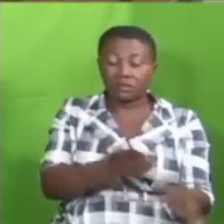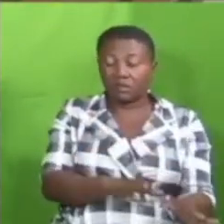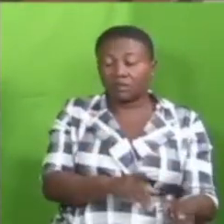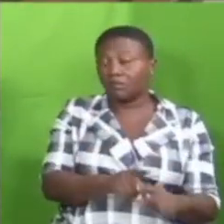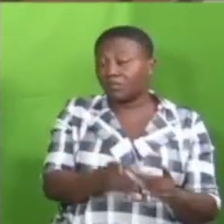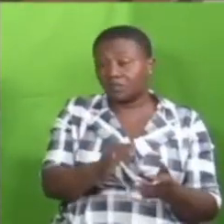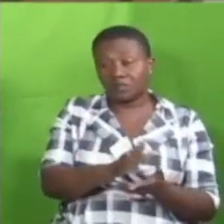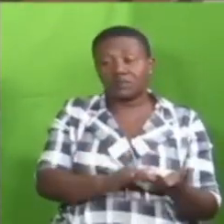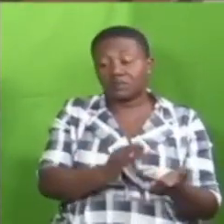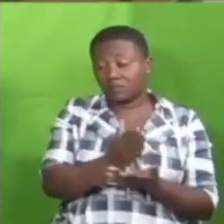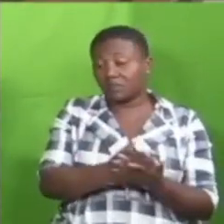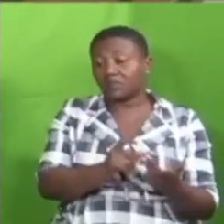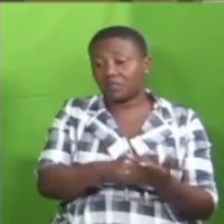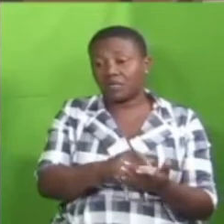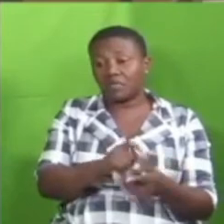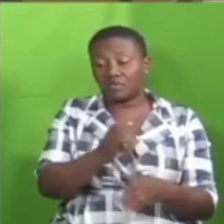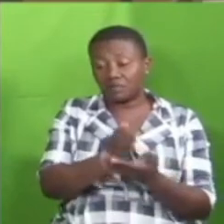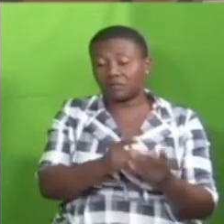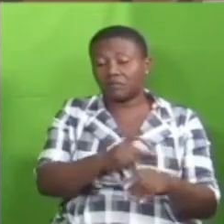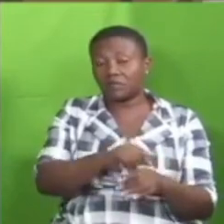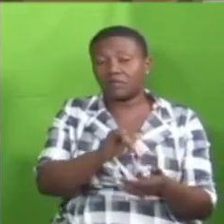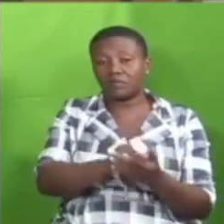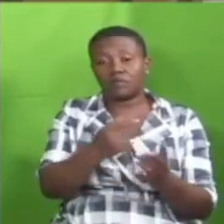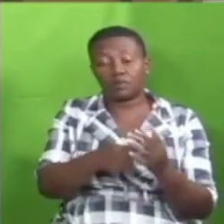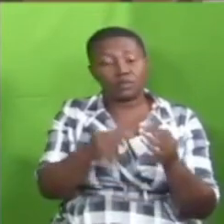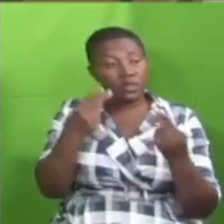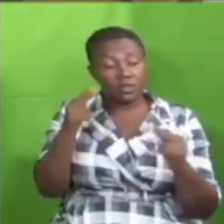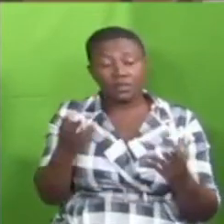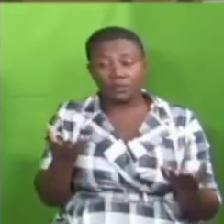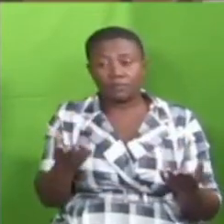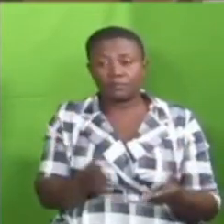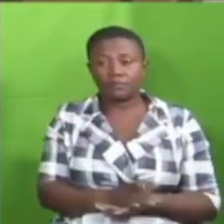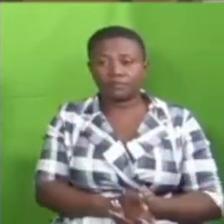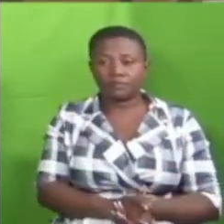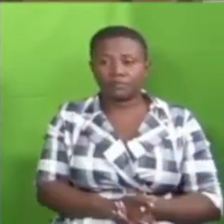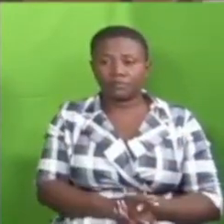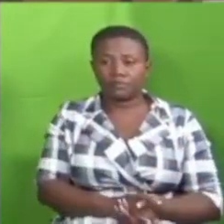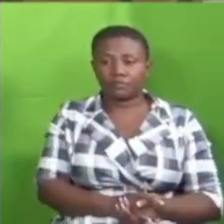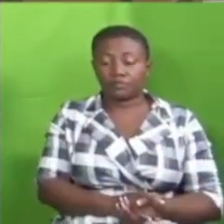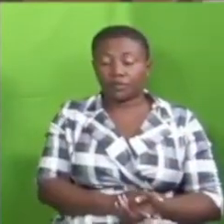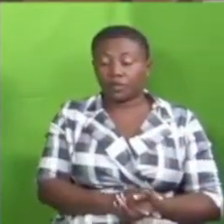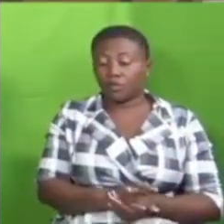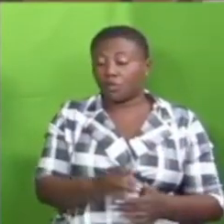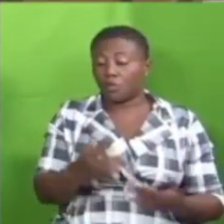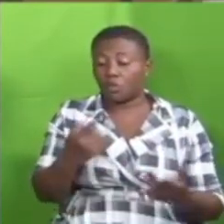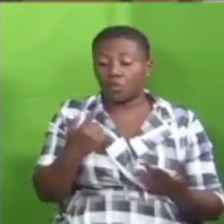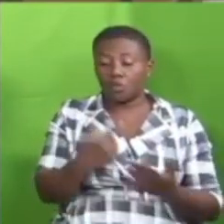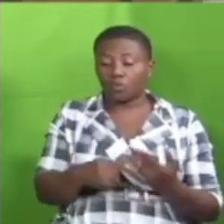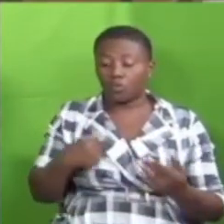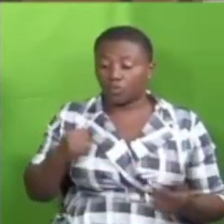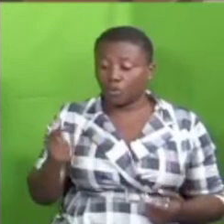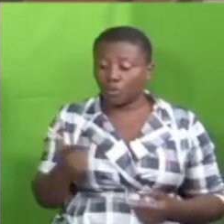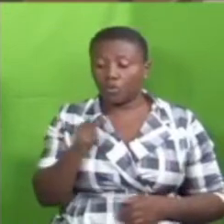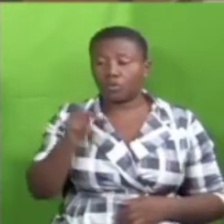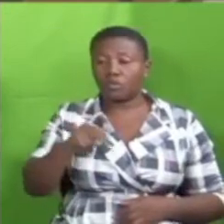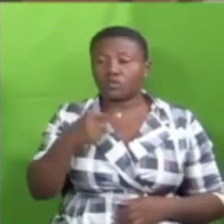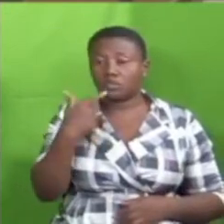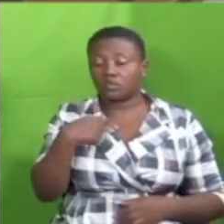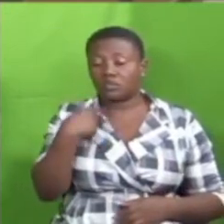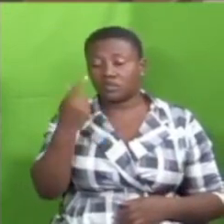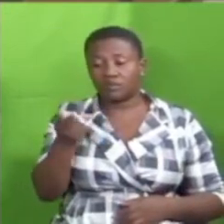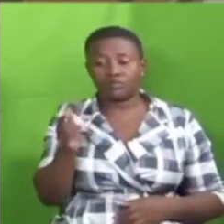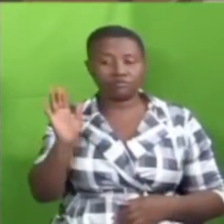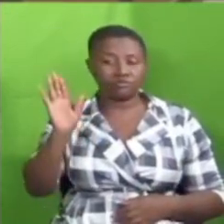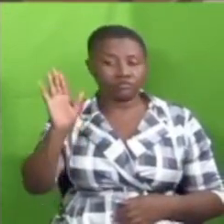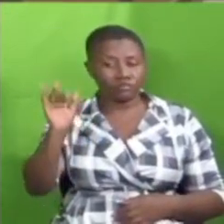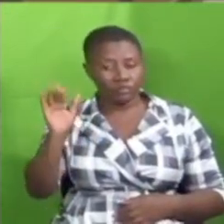happens, when death is ready to pick you, there's nothing you can do about it. At this juncture, all we need to say is that Atu, fare thee well.